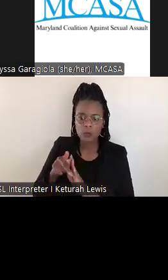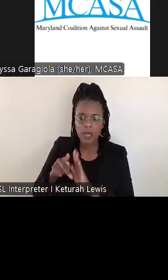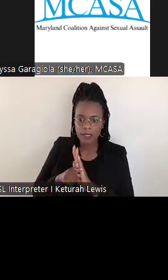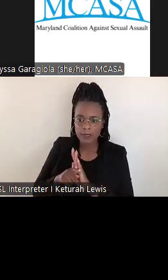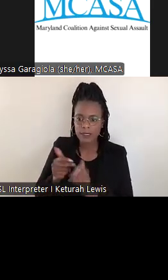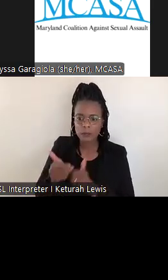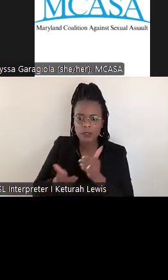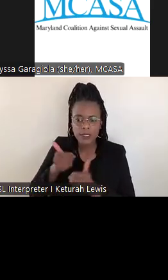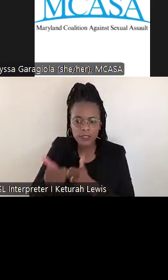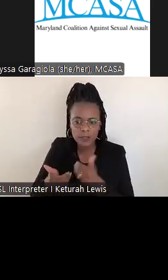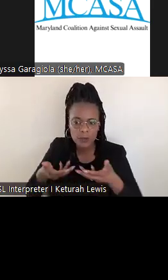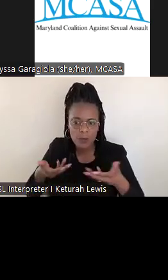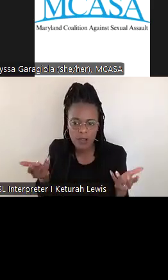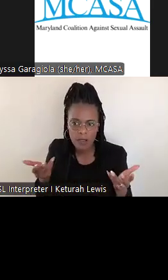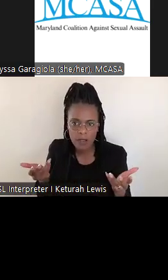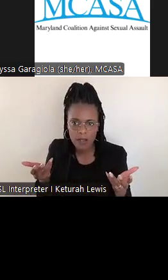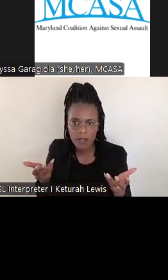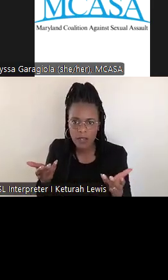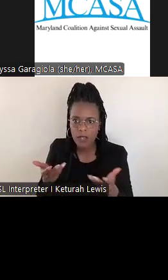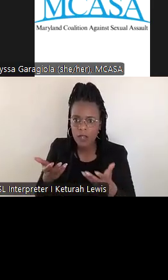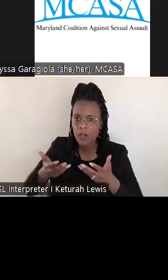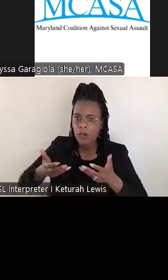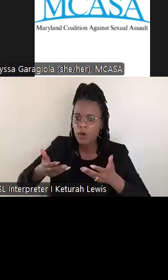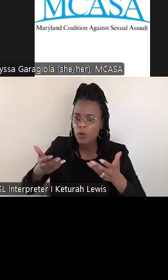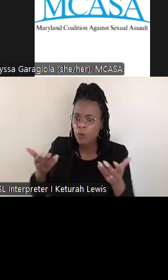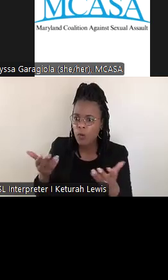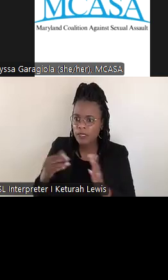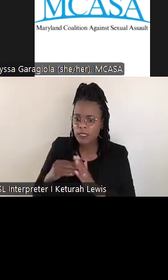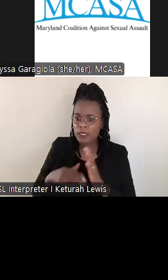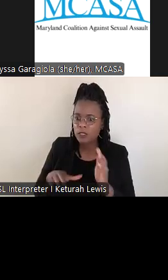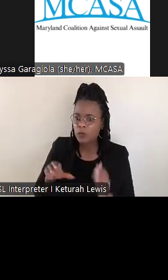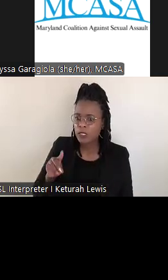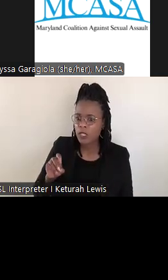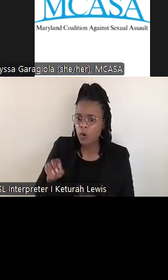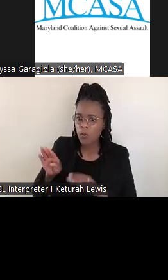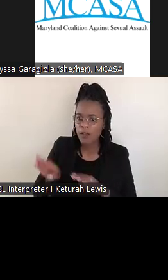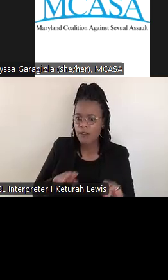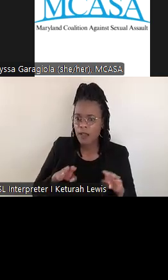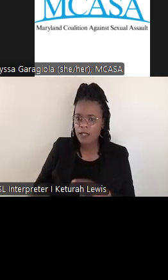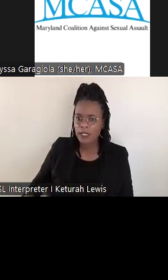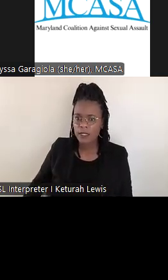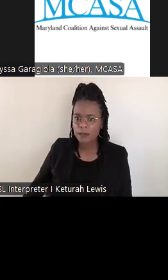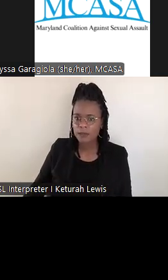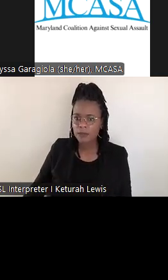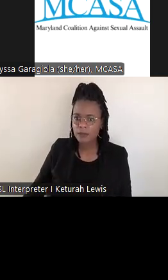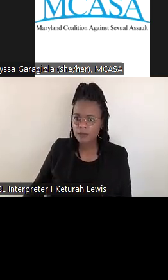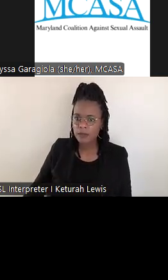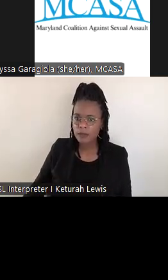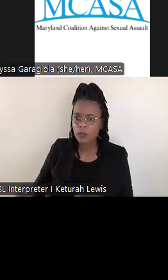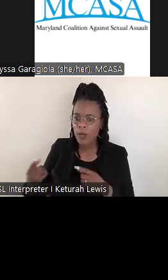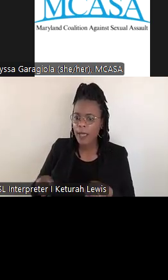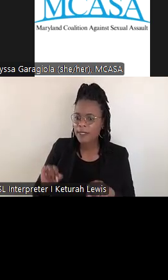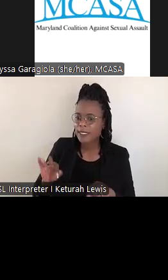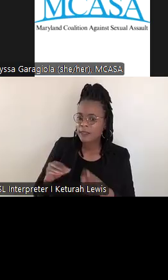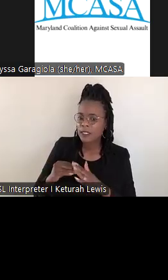go? So what are their student code of conduct? What are the procedures of reporting, or what happens if a student does report a